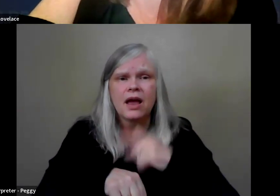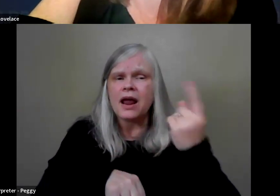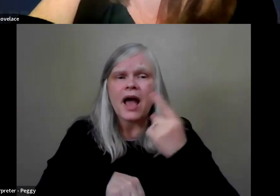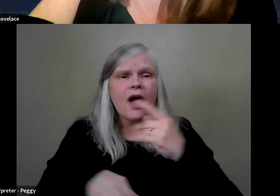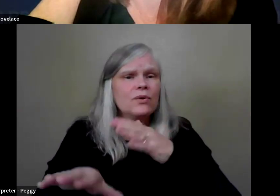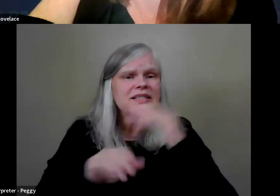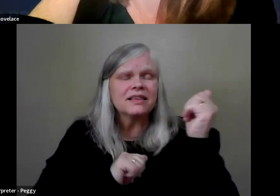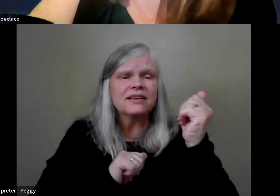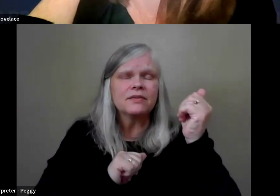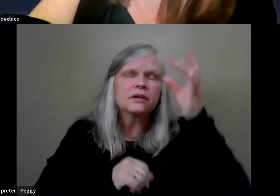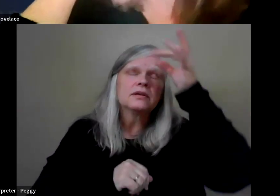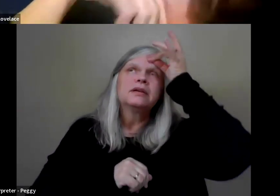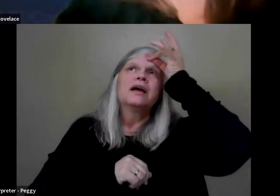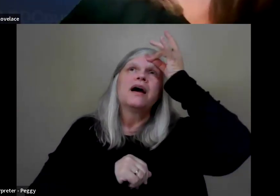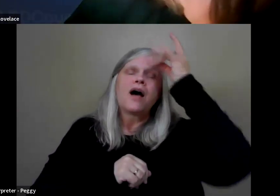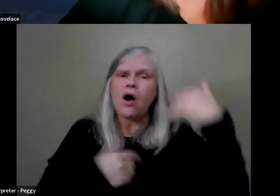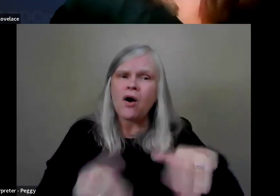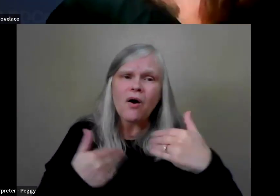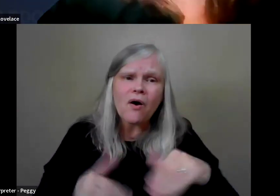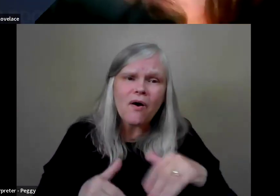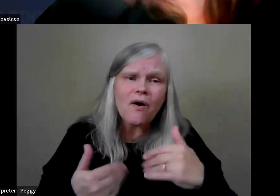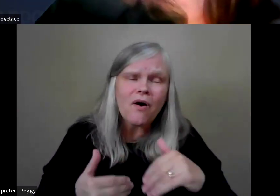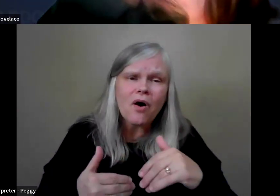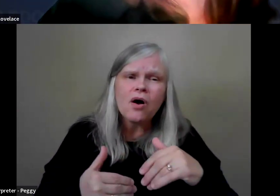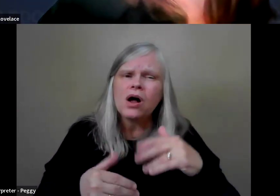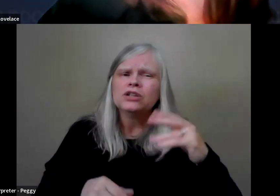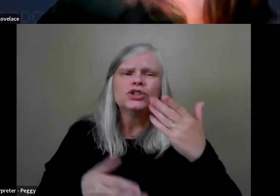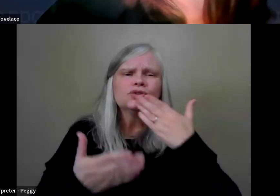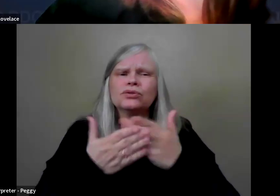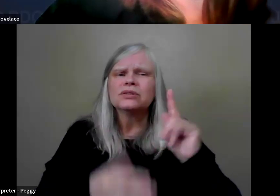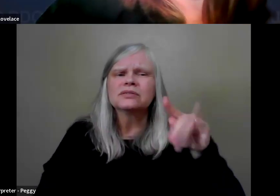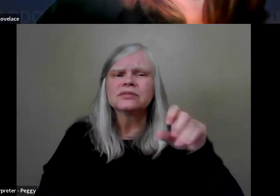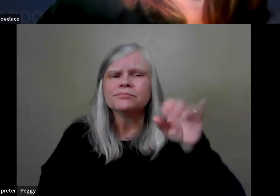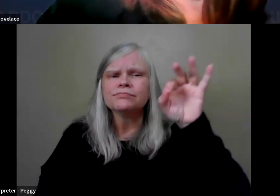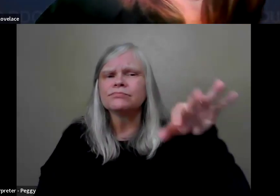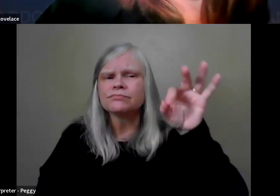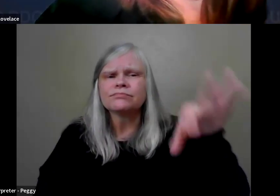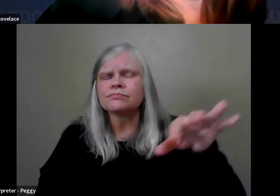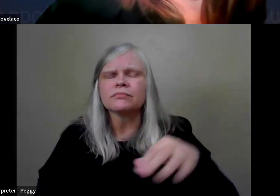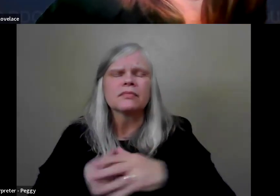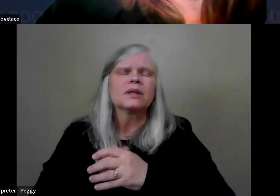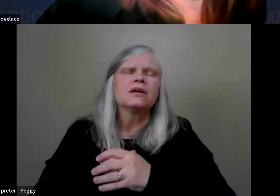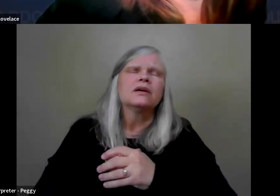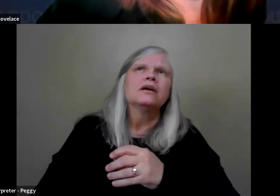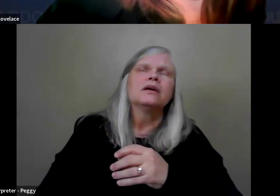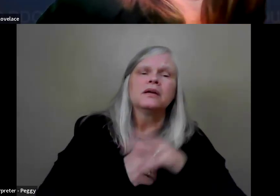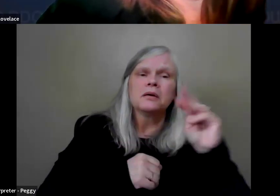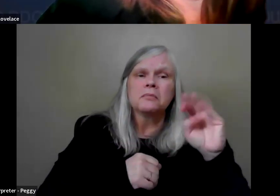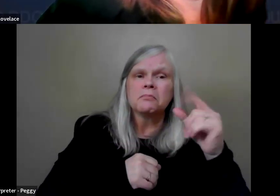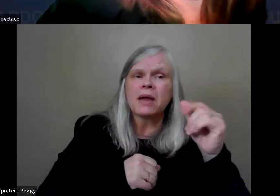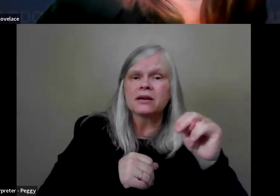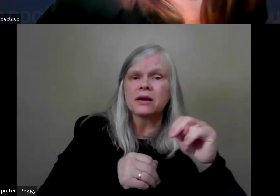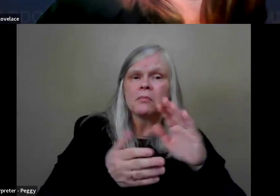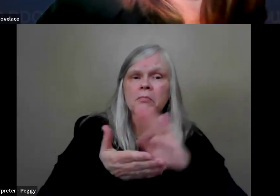away just really great nuggets. Megan, we kind of talked about becoming a